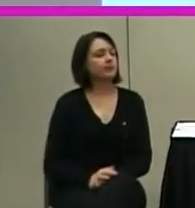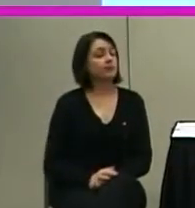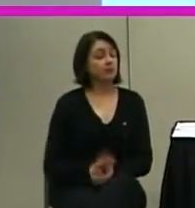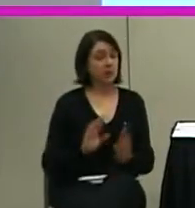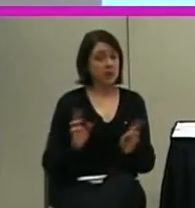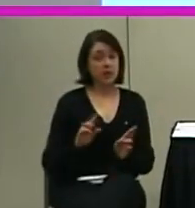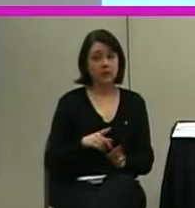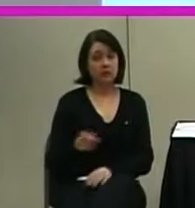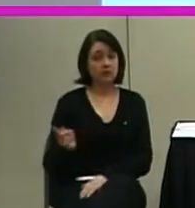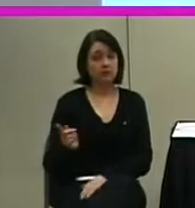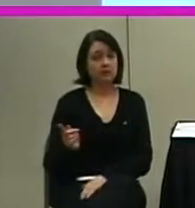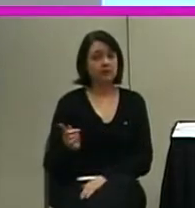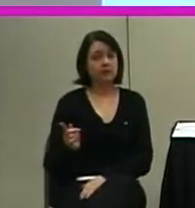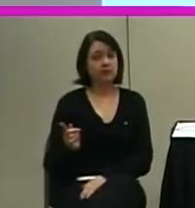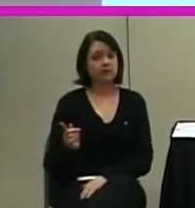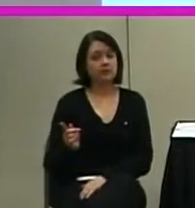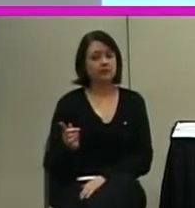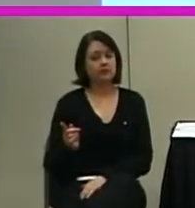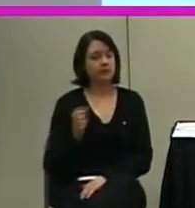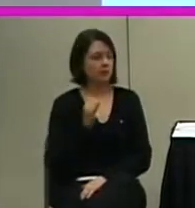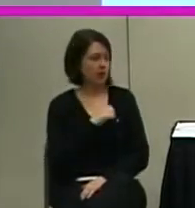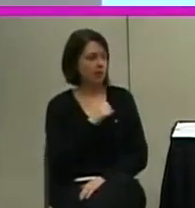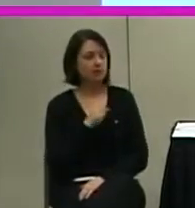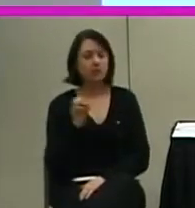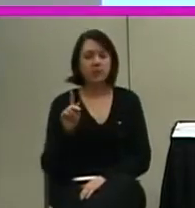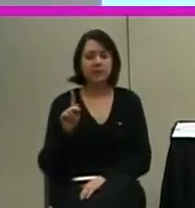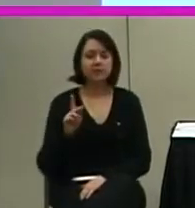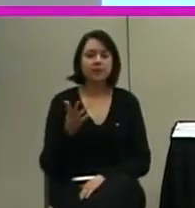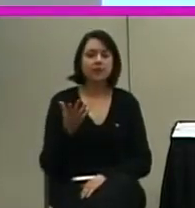You ready, Ed? All right.